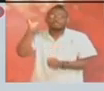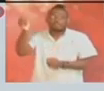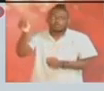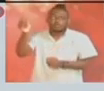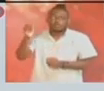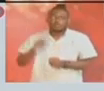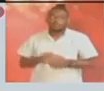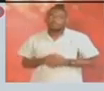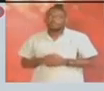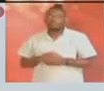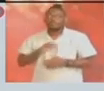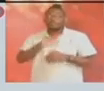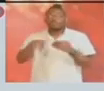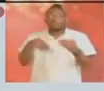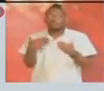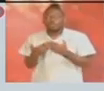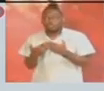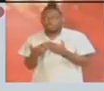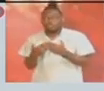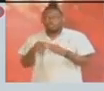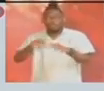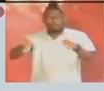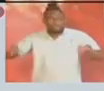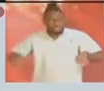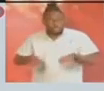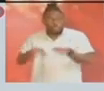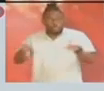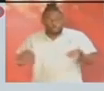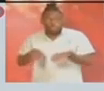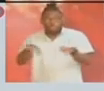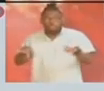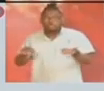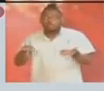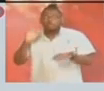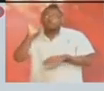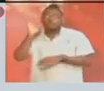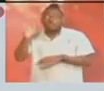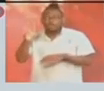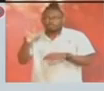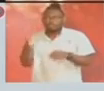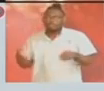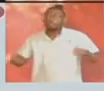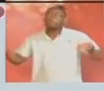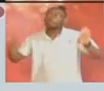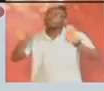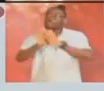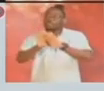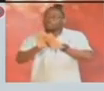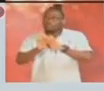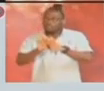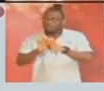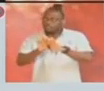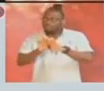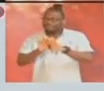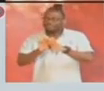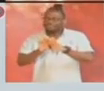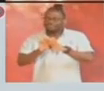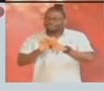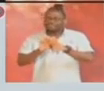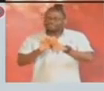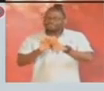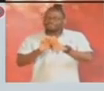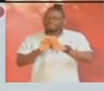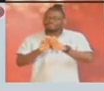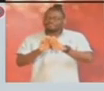So all beaches from midnight to night will be closed to the public. The exception is going to